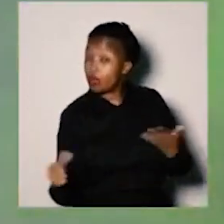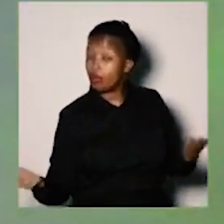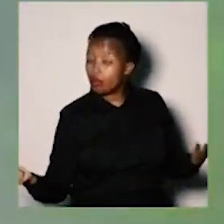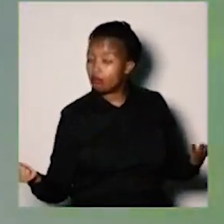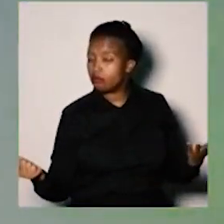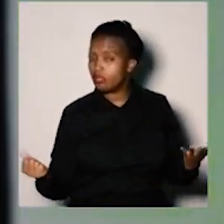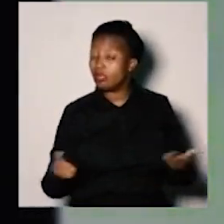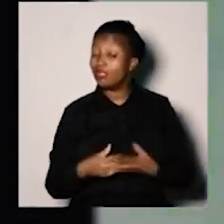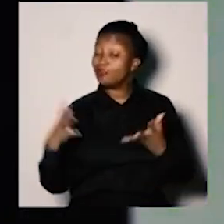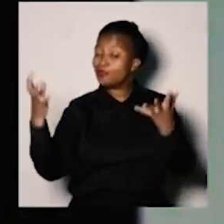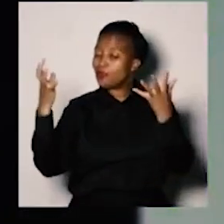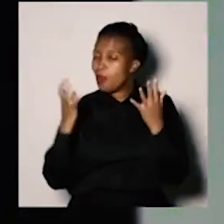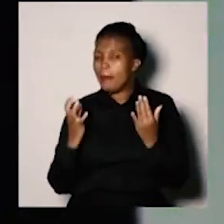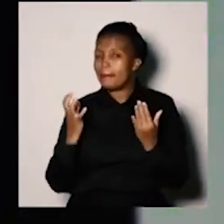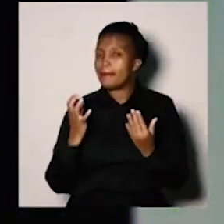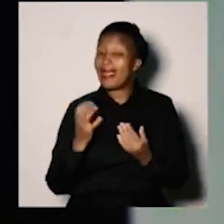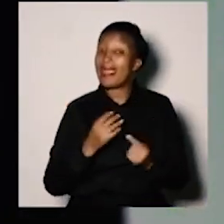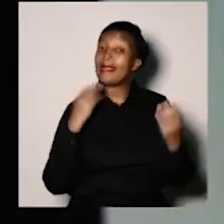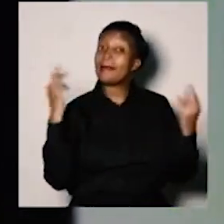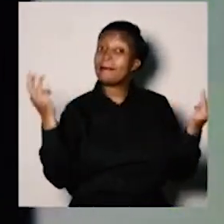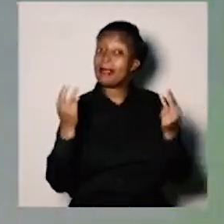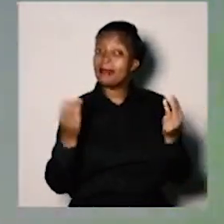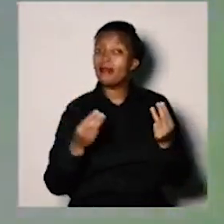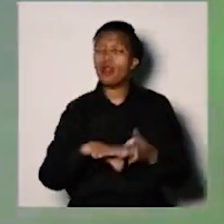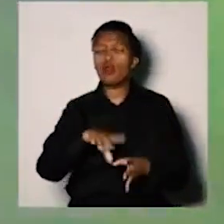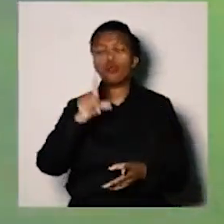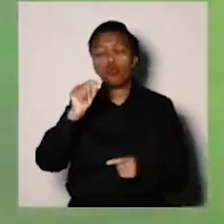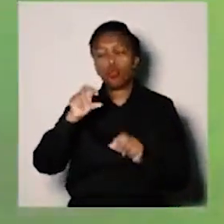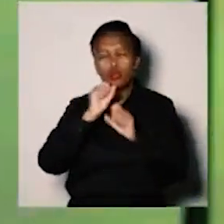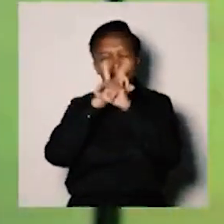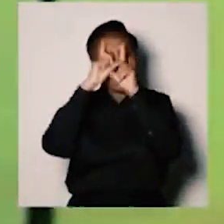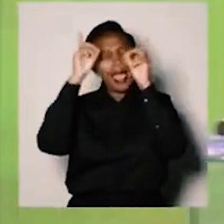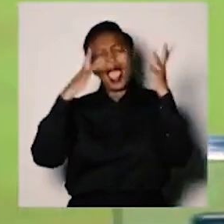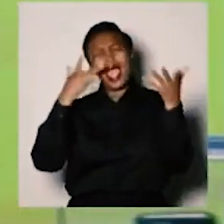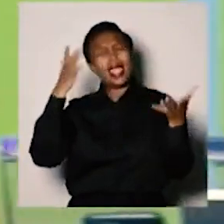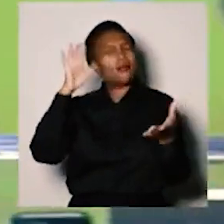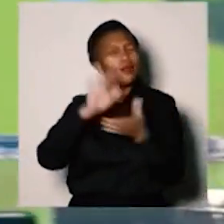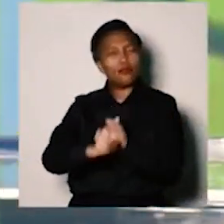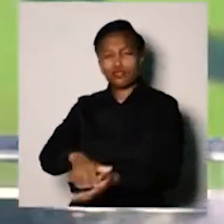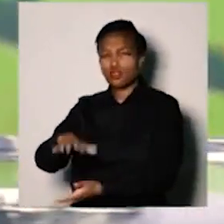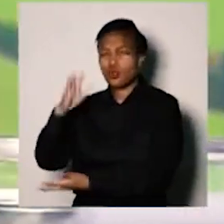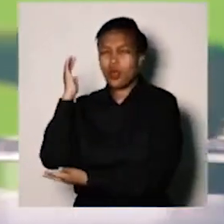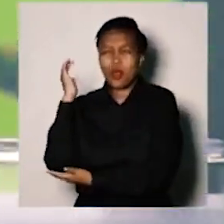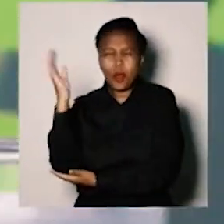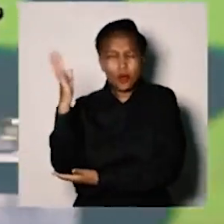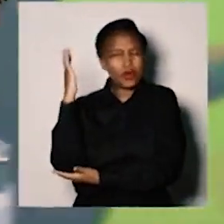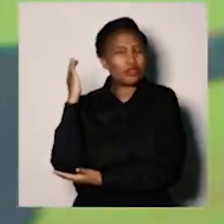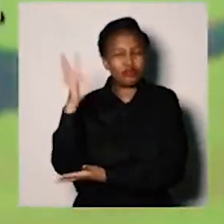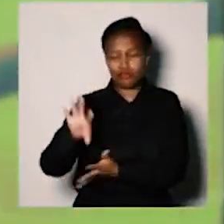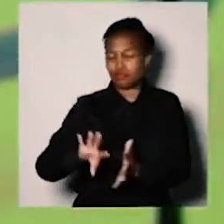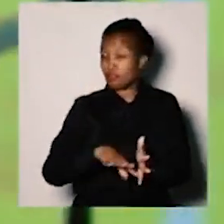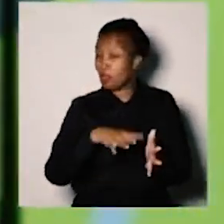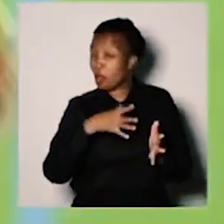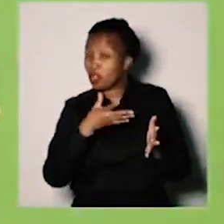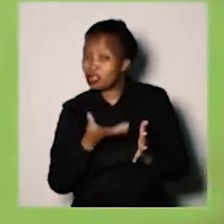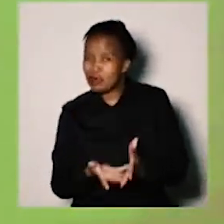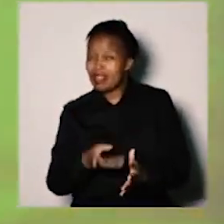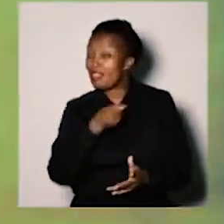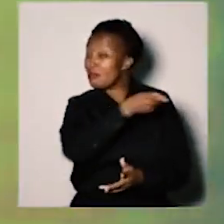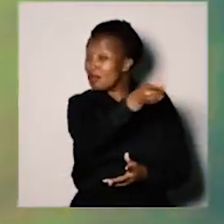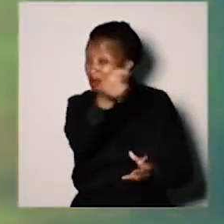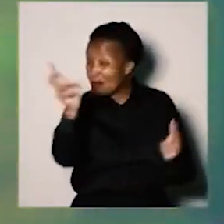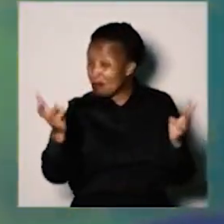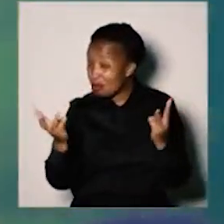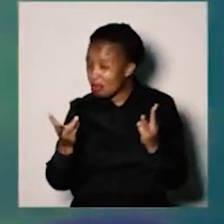And as we bring them, I want to make you aware, I promise you, we're going to preach the gospel to them. They're going to get